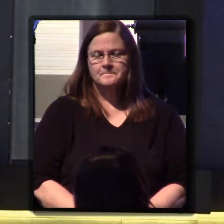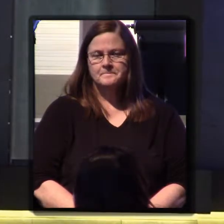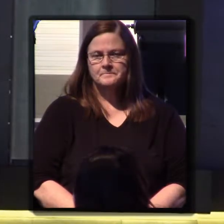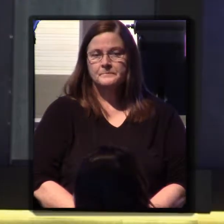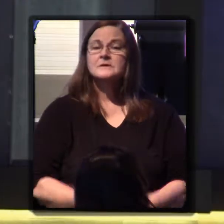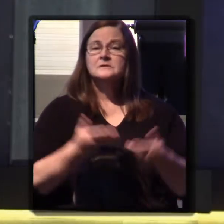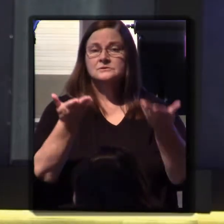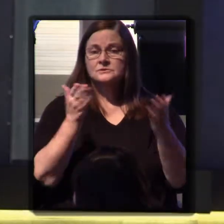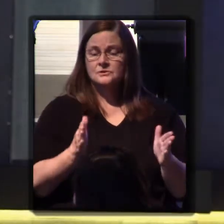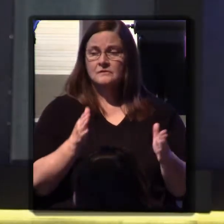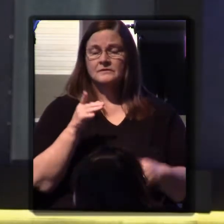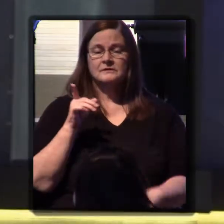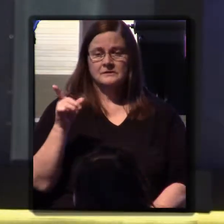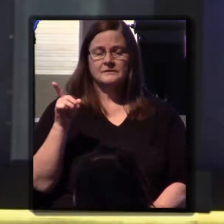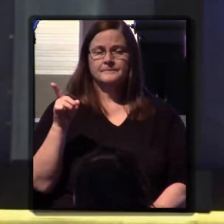our lives.